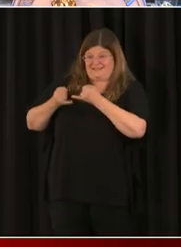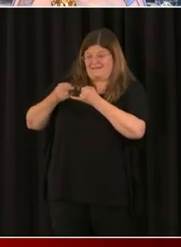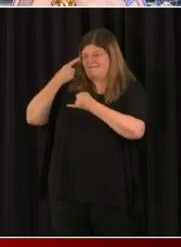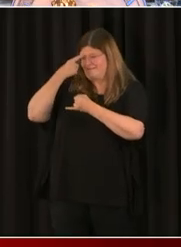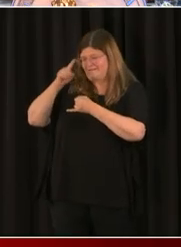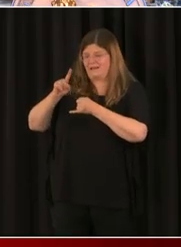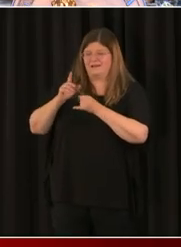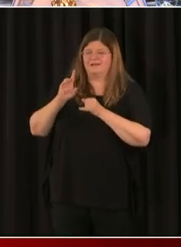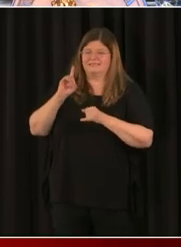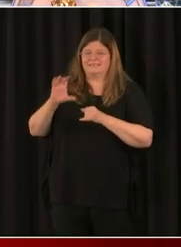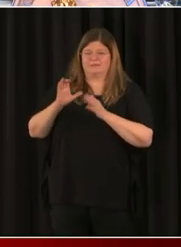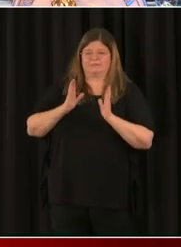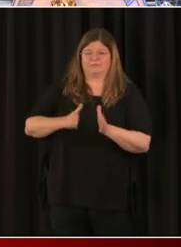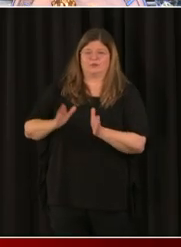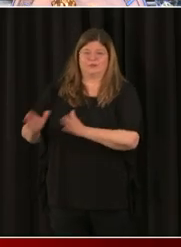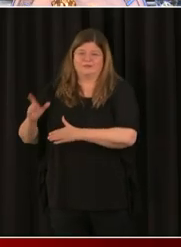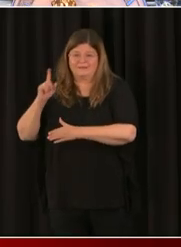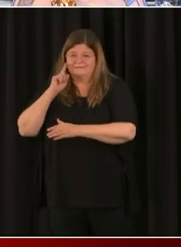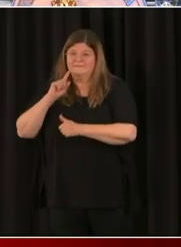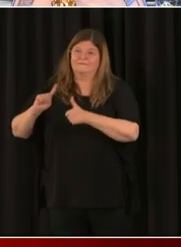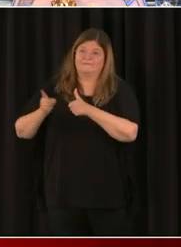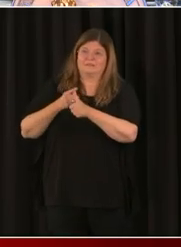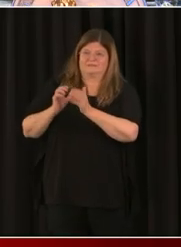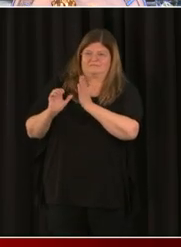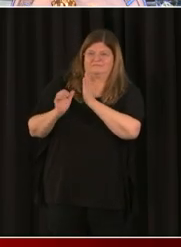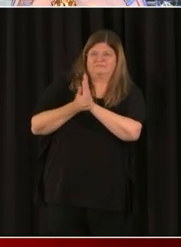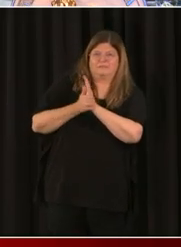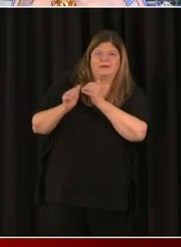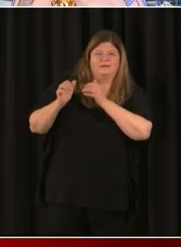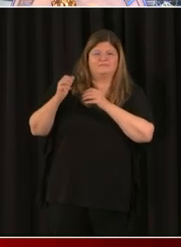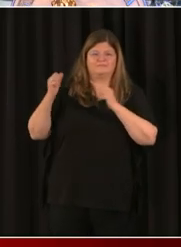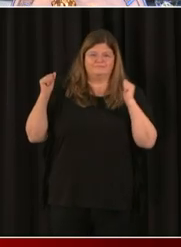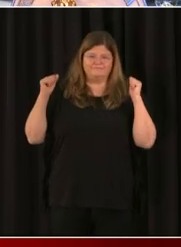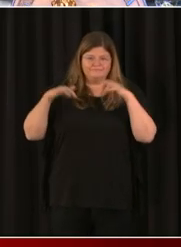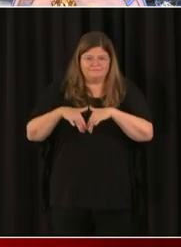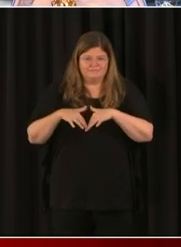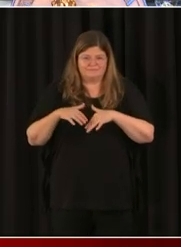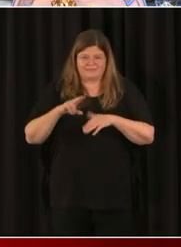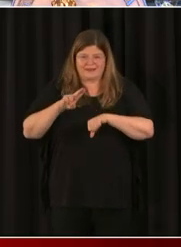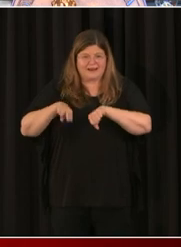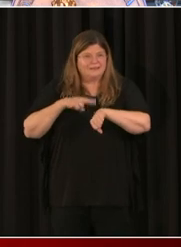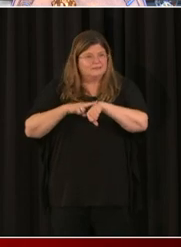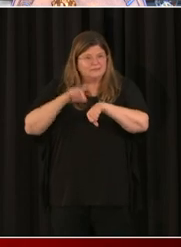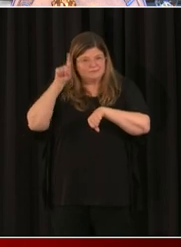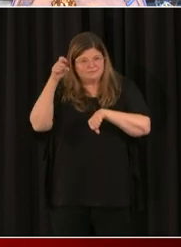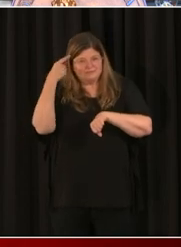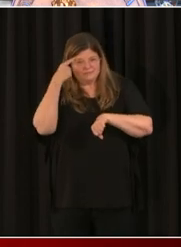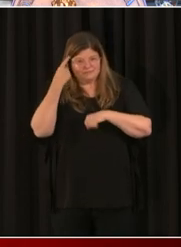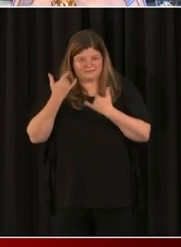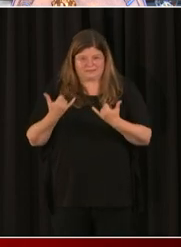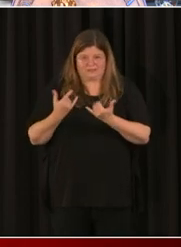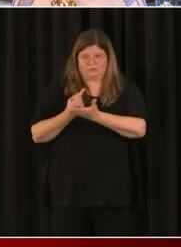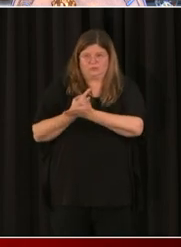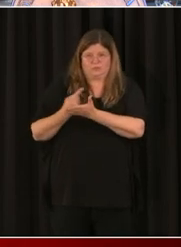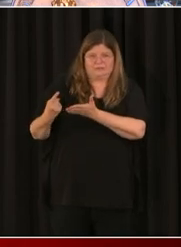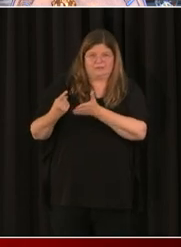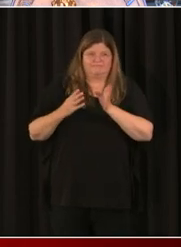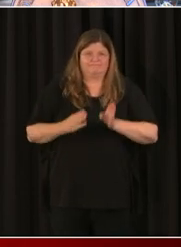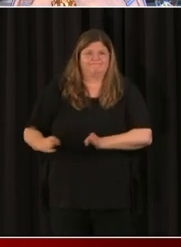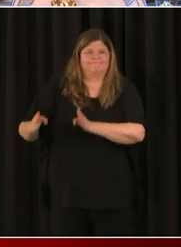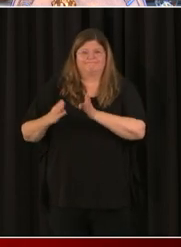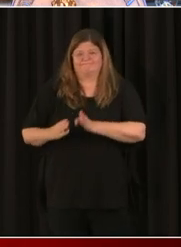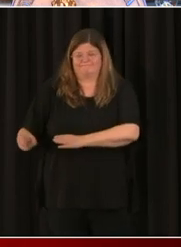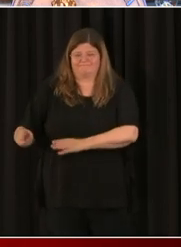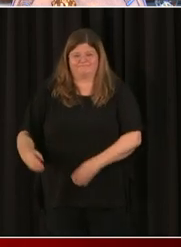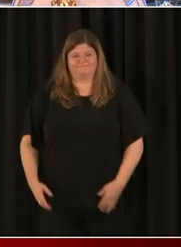for First Amendment activity, demonstration activity in our nation's capital this week.